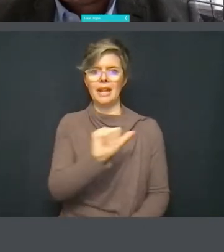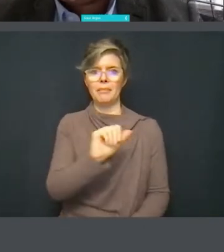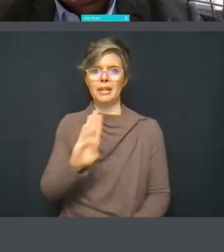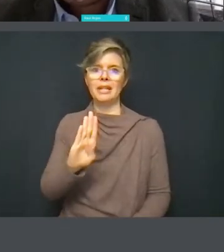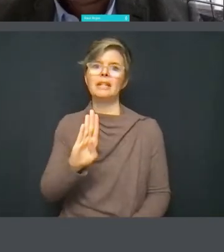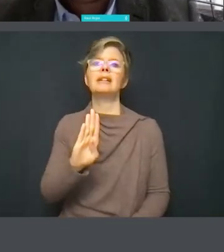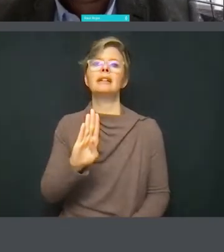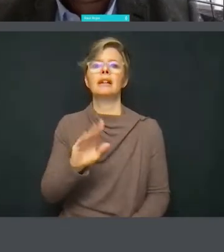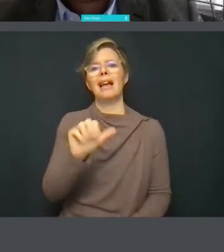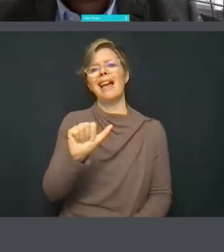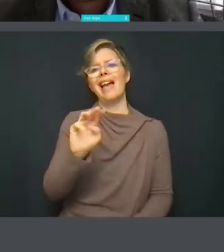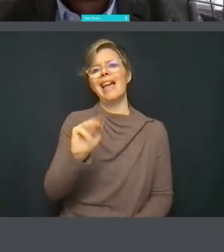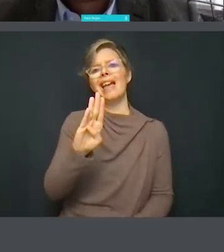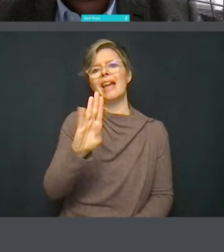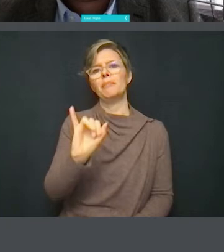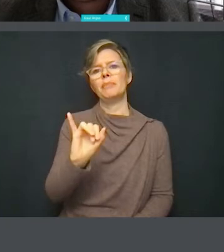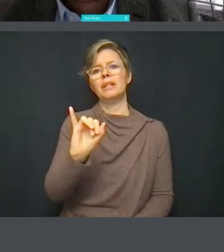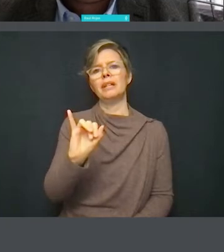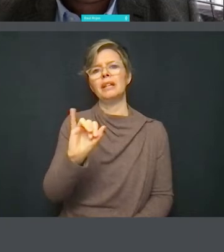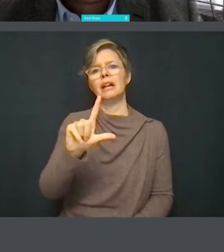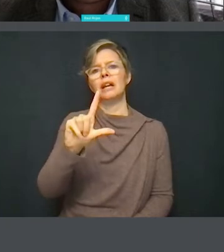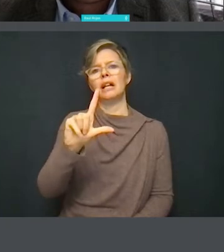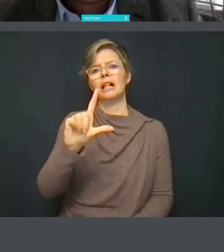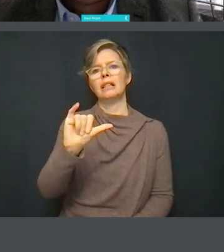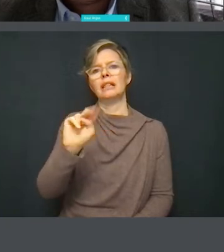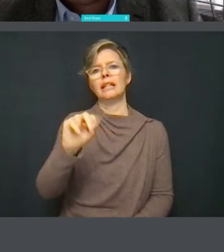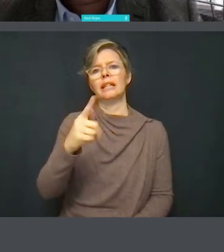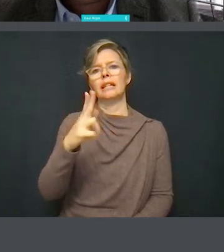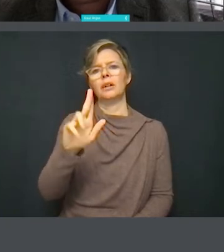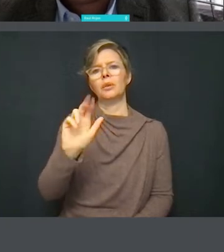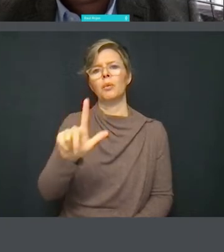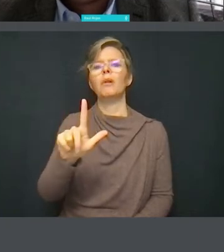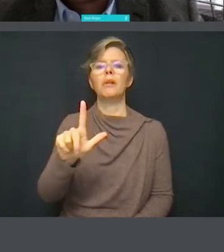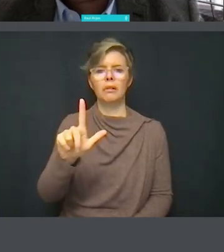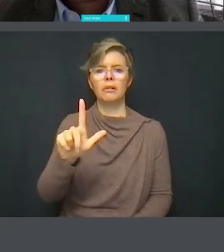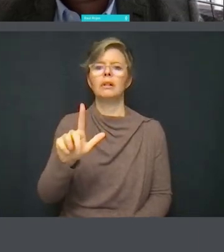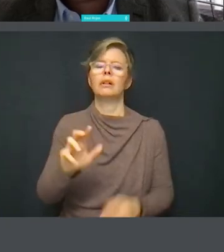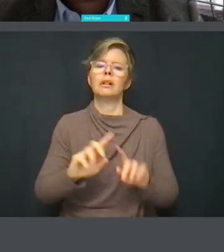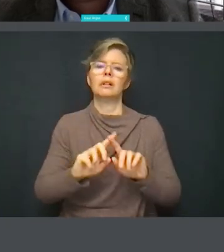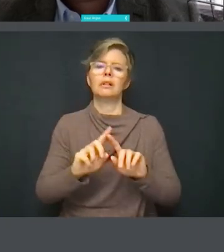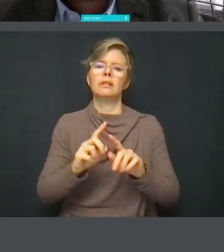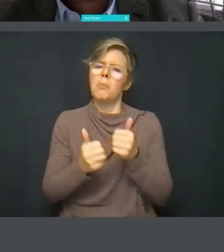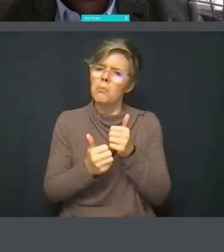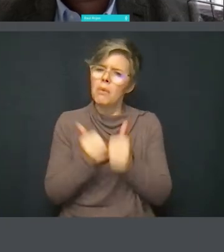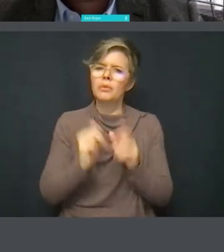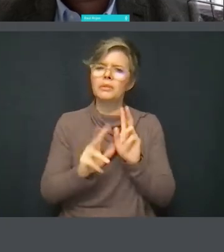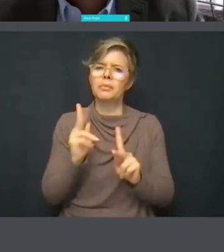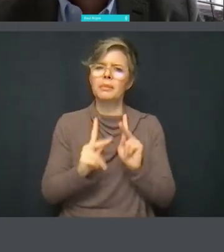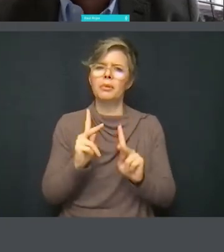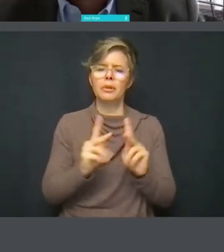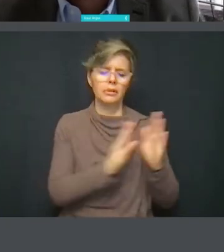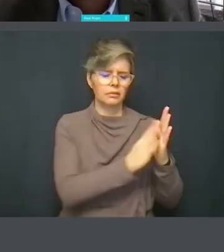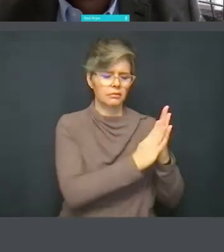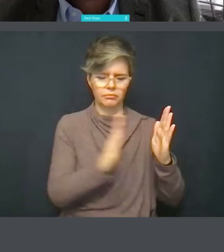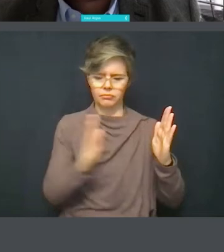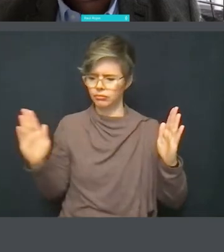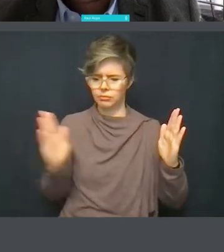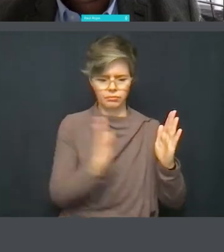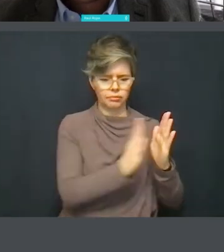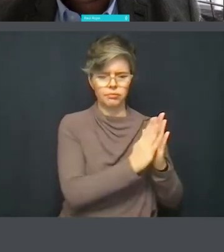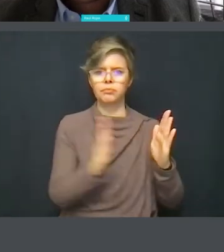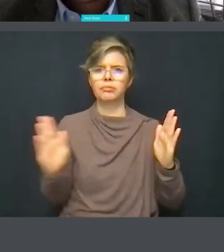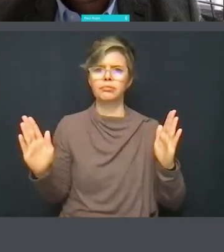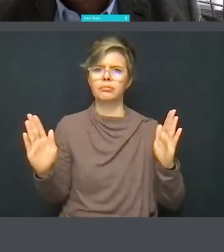are not here. They do exist, but the majority, we fall somewhere around here, right? Our proficiency tends to be a little bit different in each